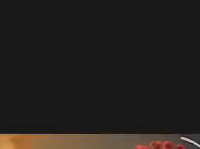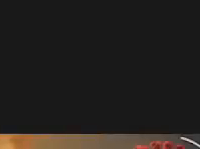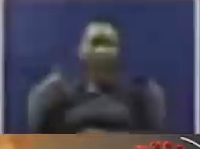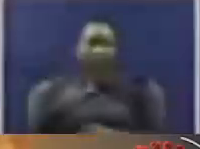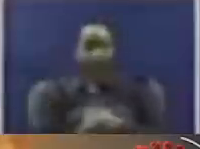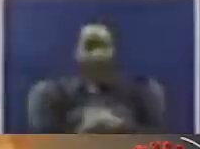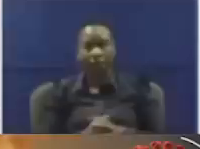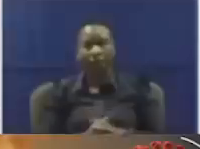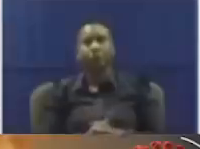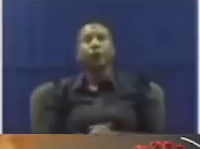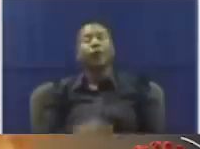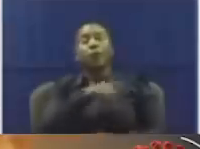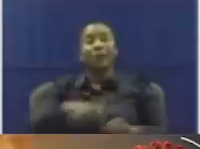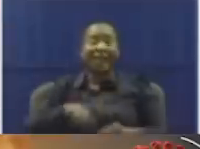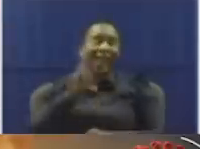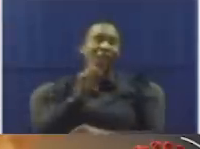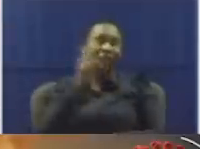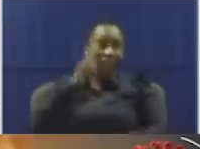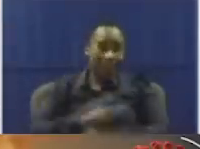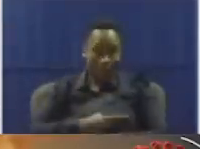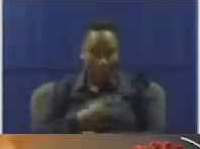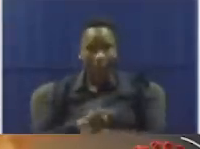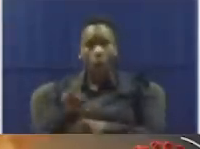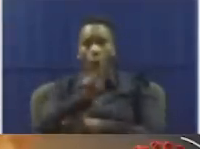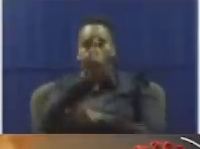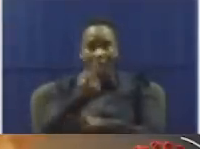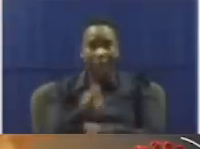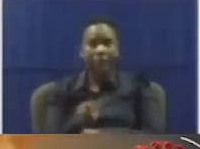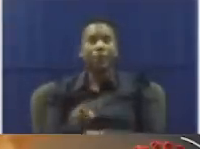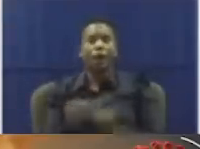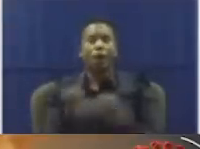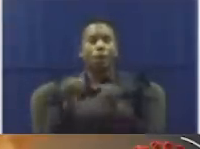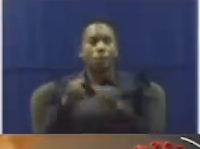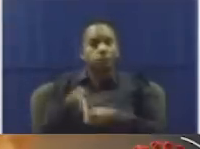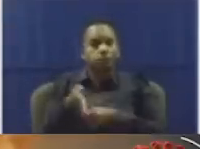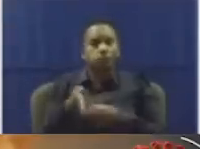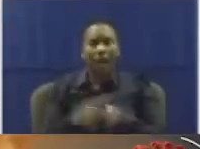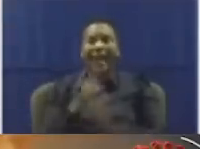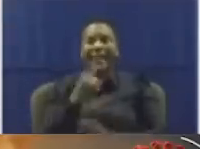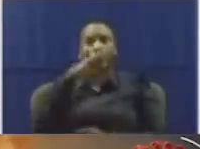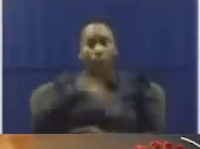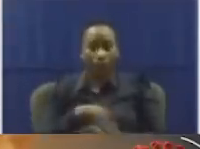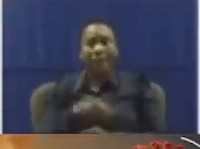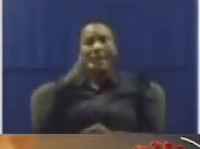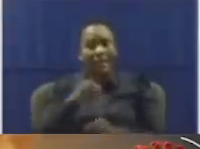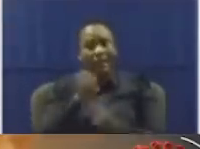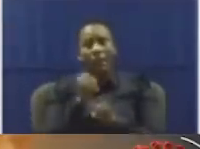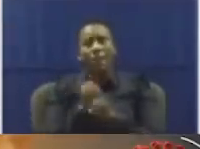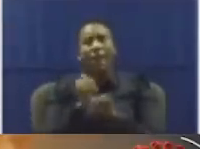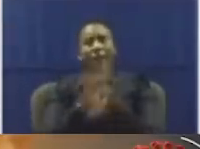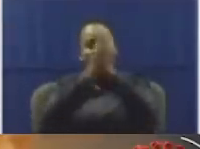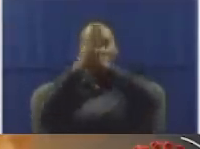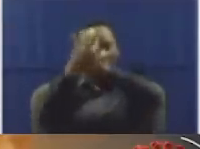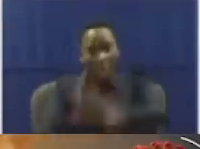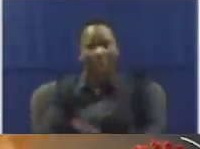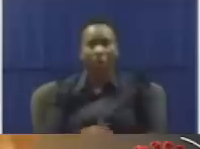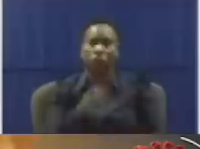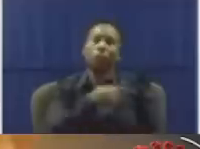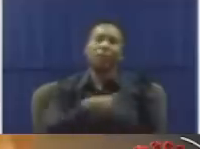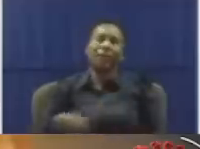Mr. President, every single day that these questions remain unanswered causes irreparable damage to the presidency, which has